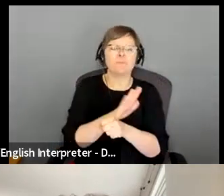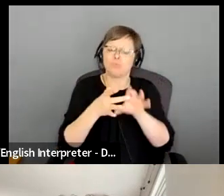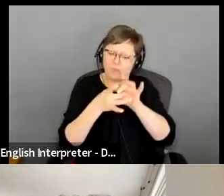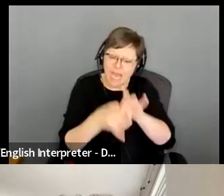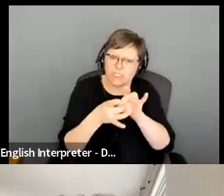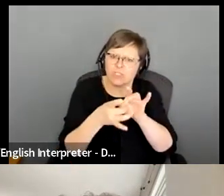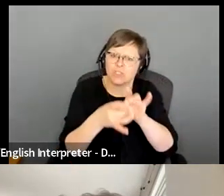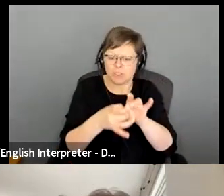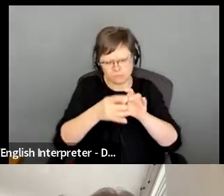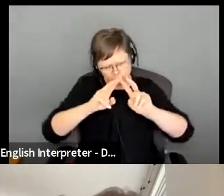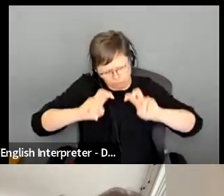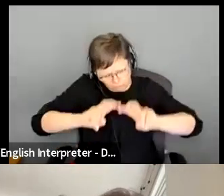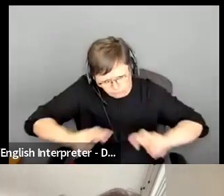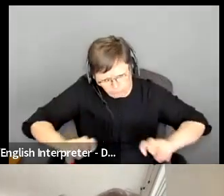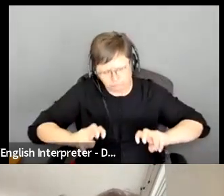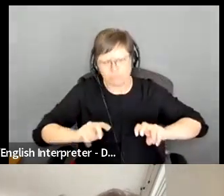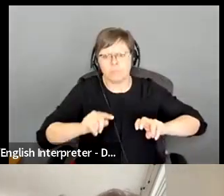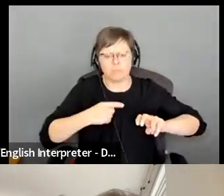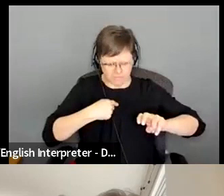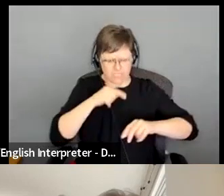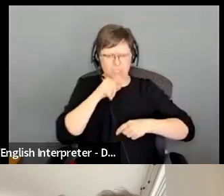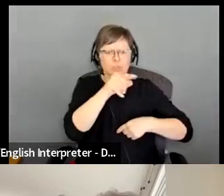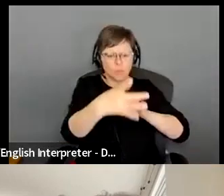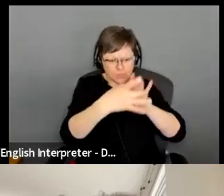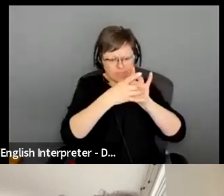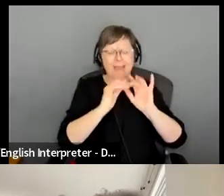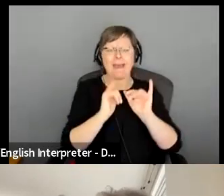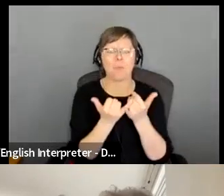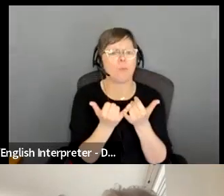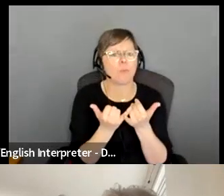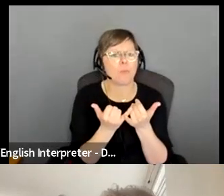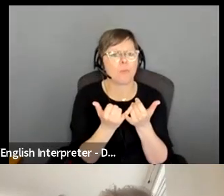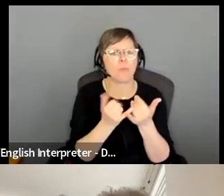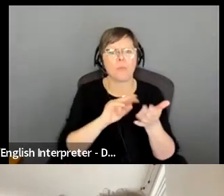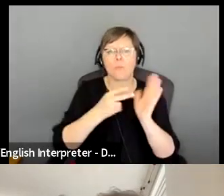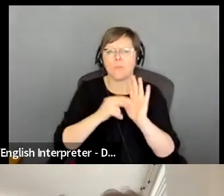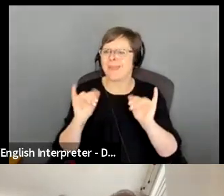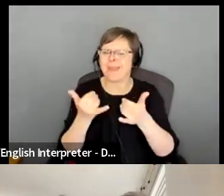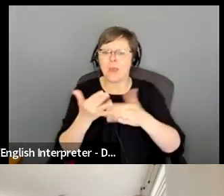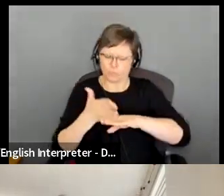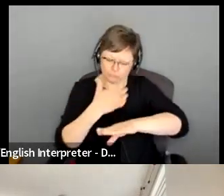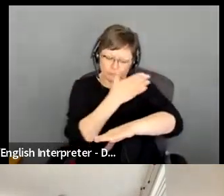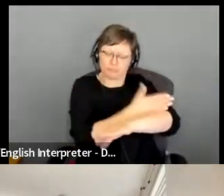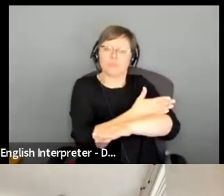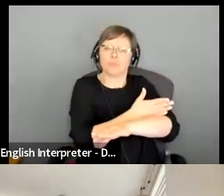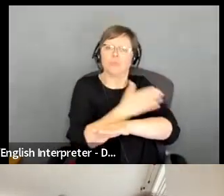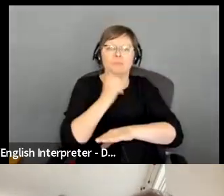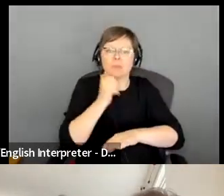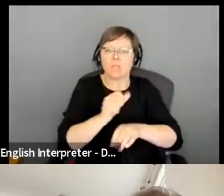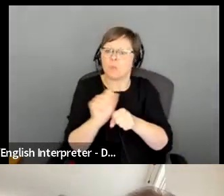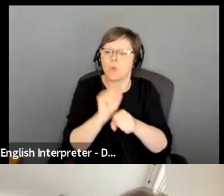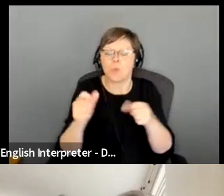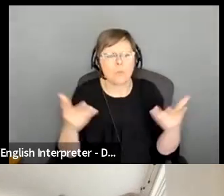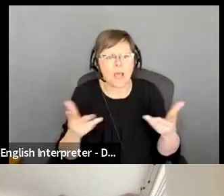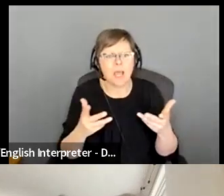those relationships, how we're connected, and how that connects to our improving practices, getting into relationships that